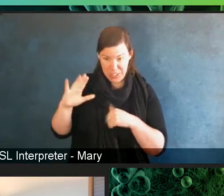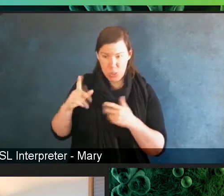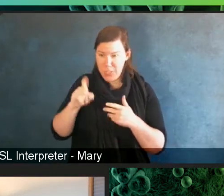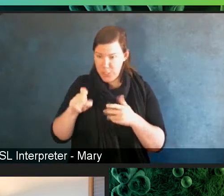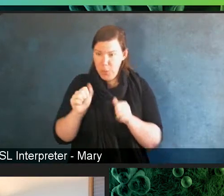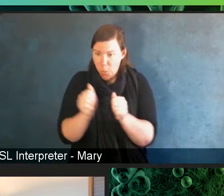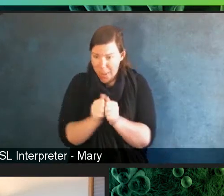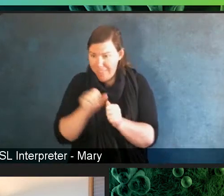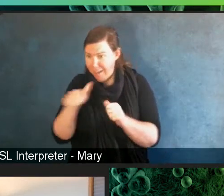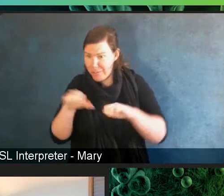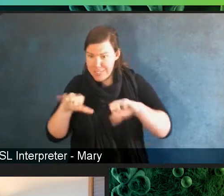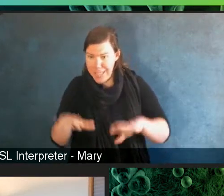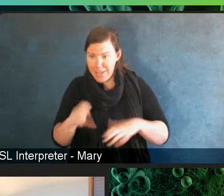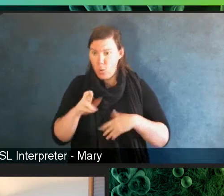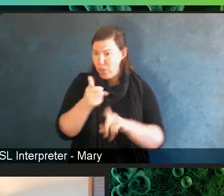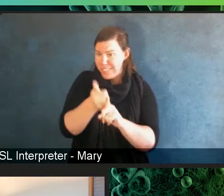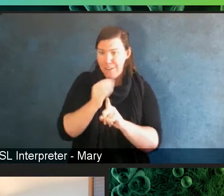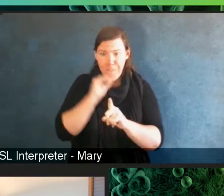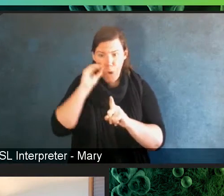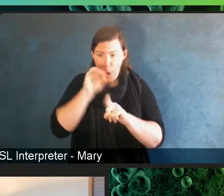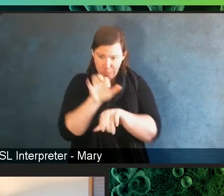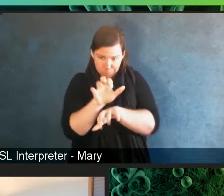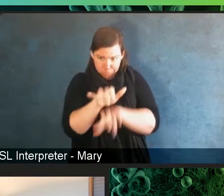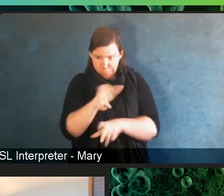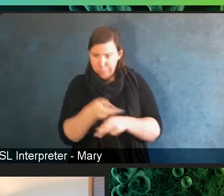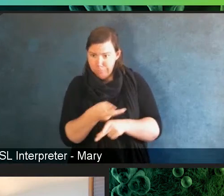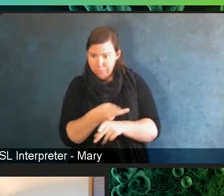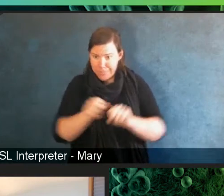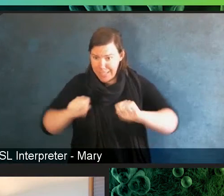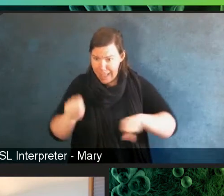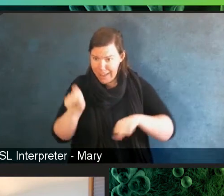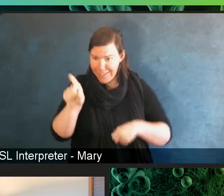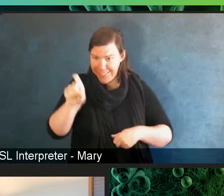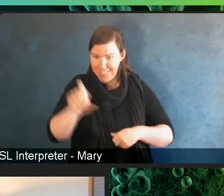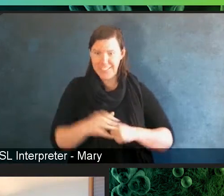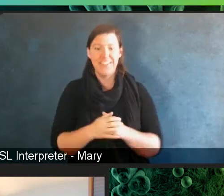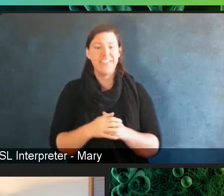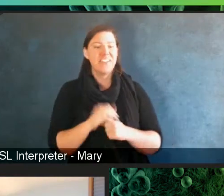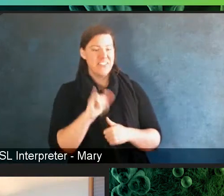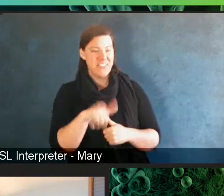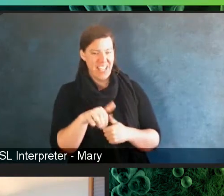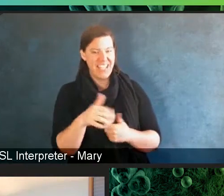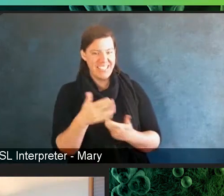work? It's a great question, and I'm really intrigued about the satellite facility that's going to be happening.